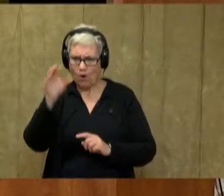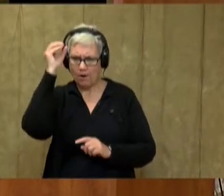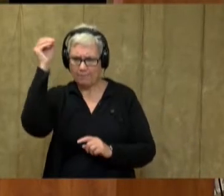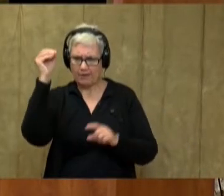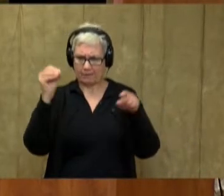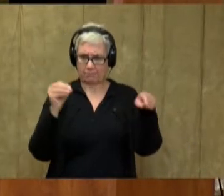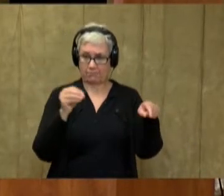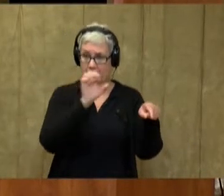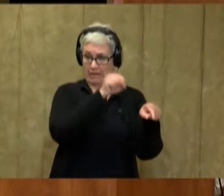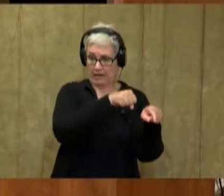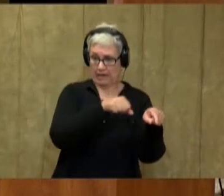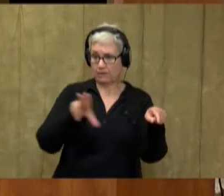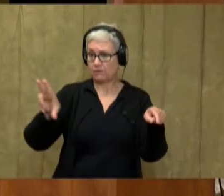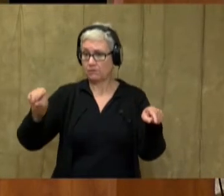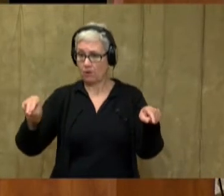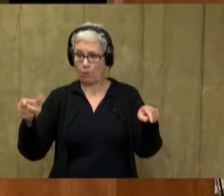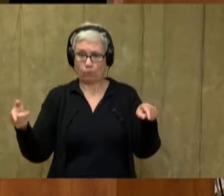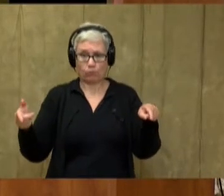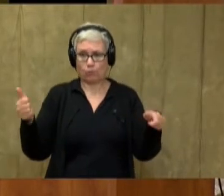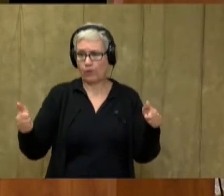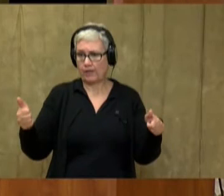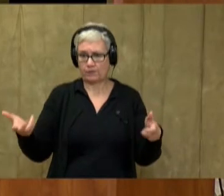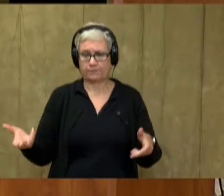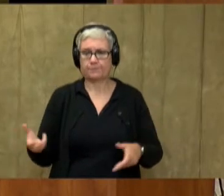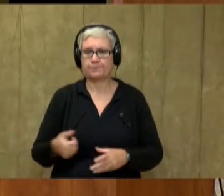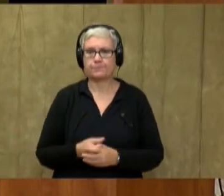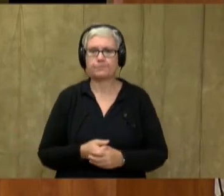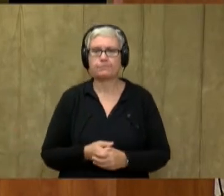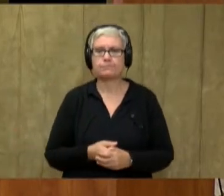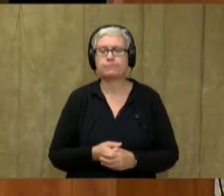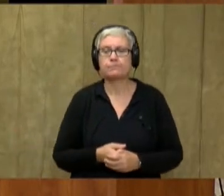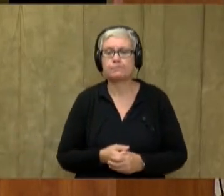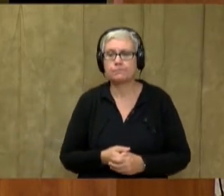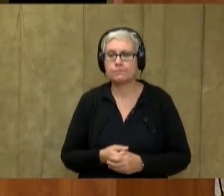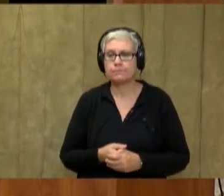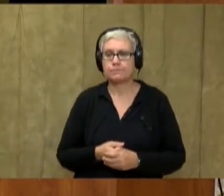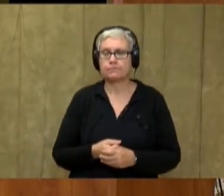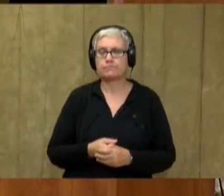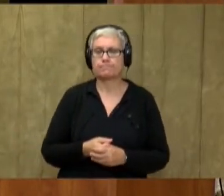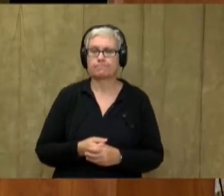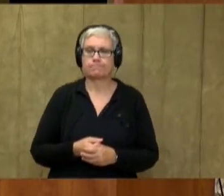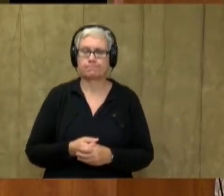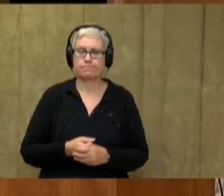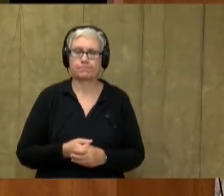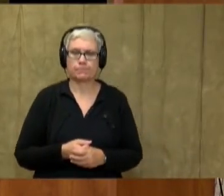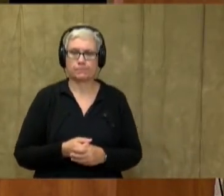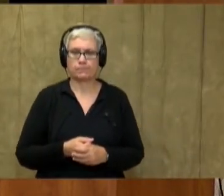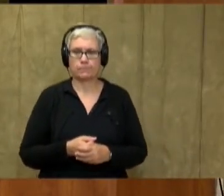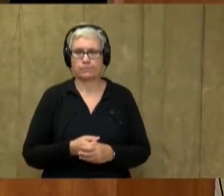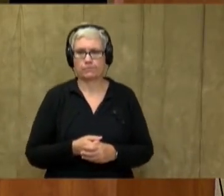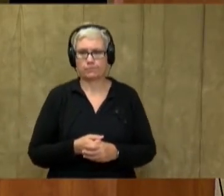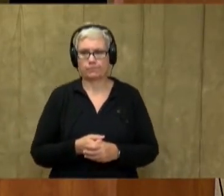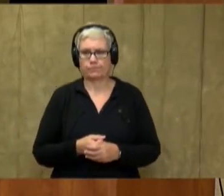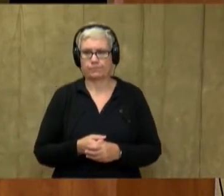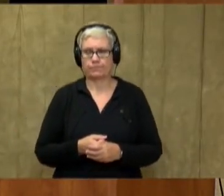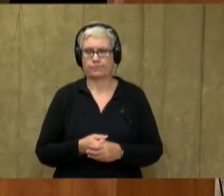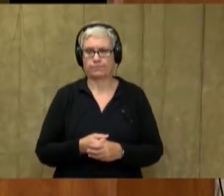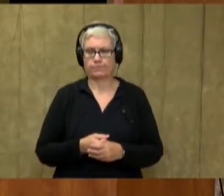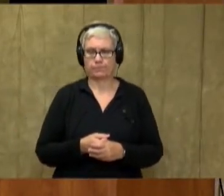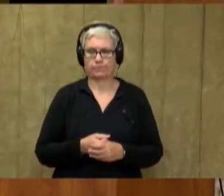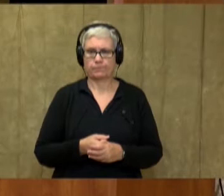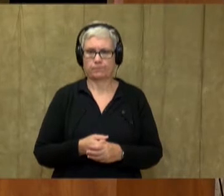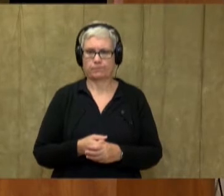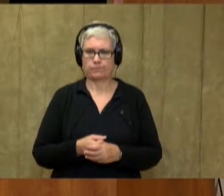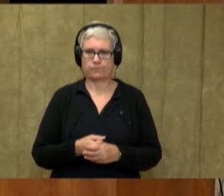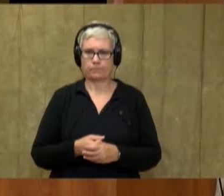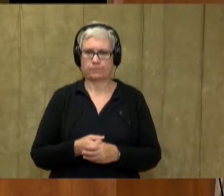What is your opinion? All right? So what do you do first? All right? That's the thing that we really have to try to figure